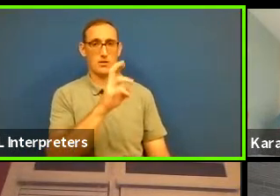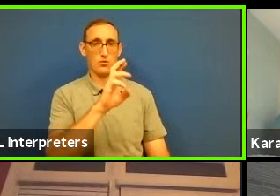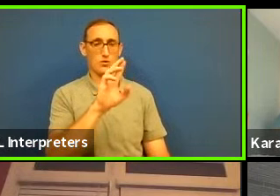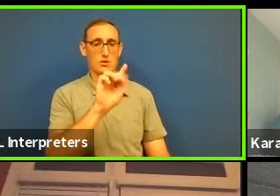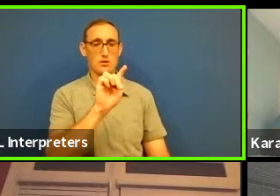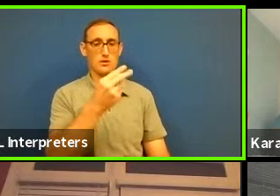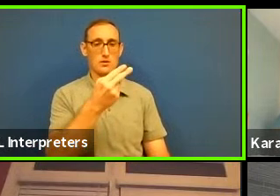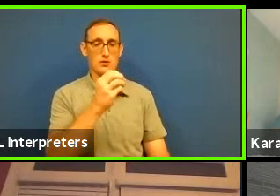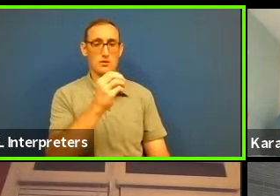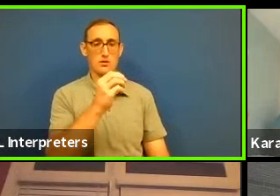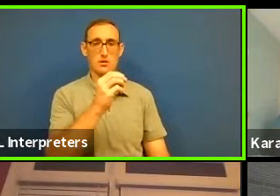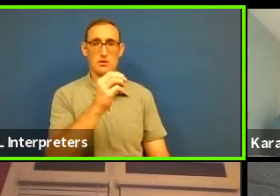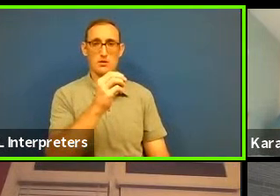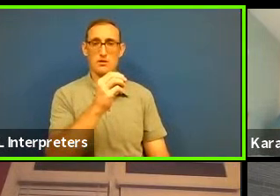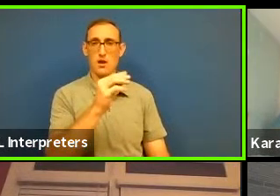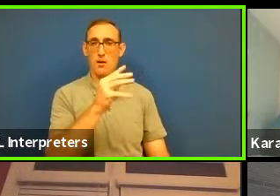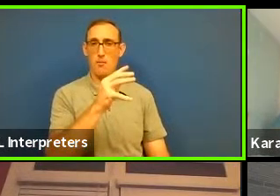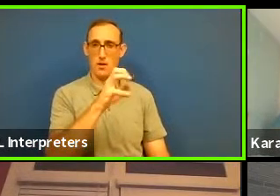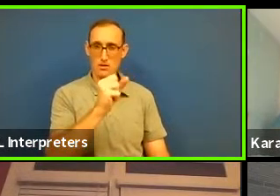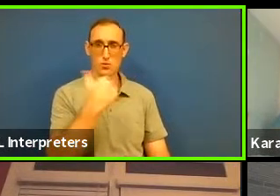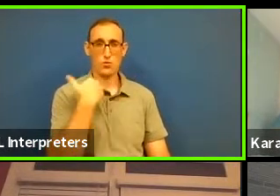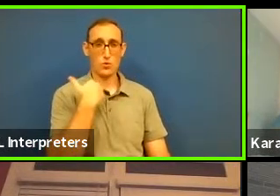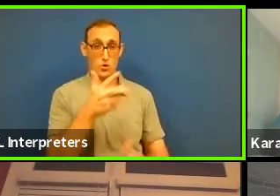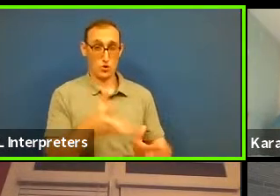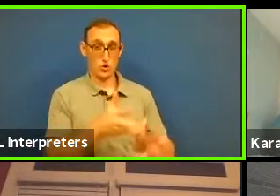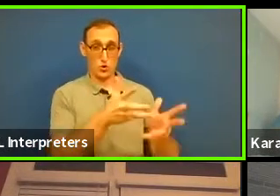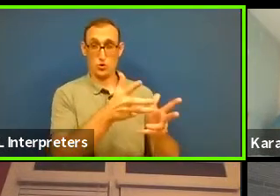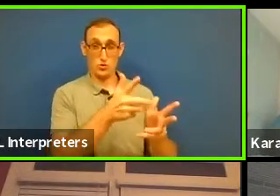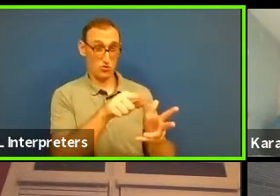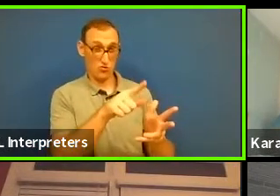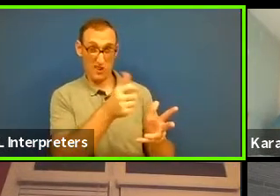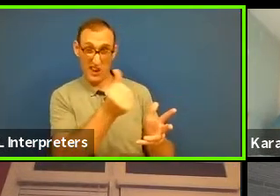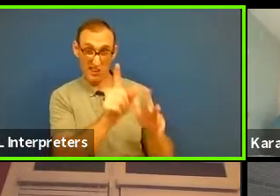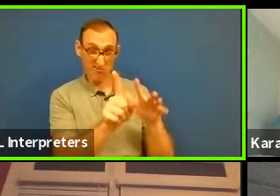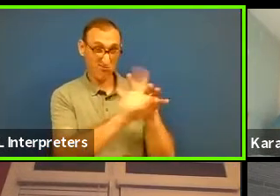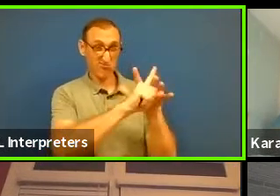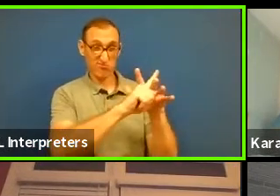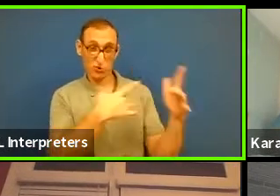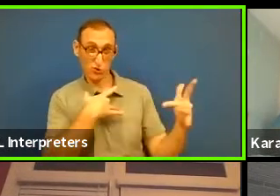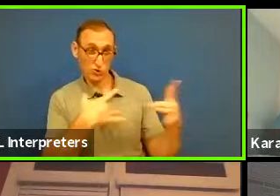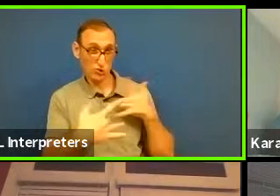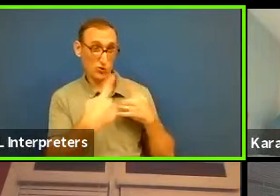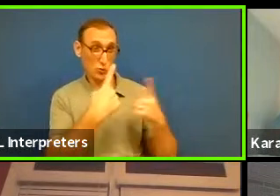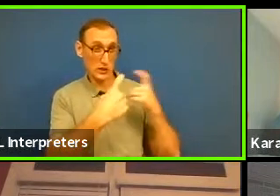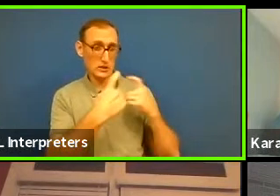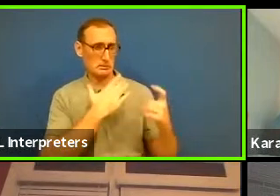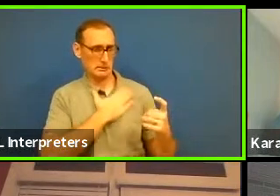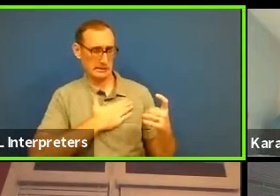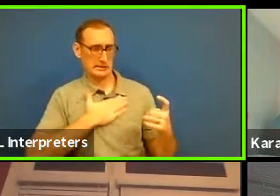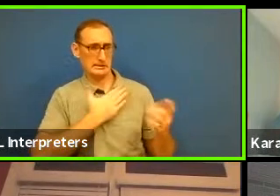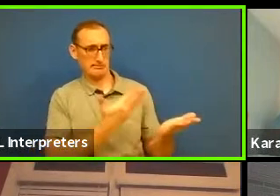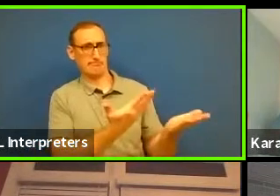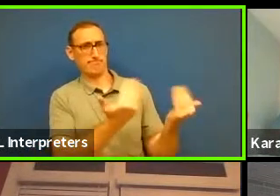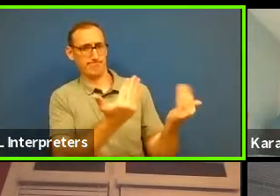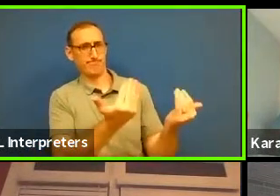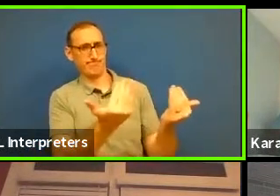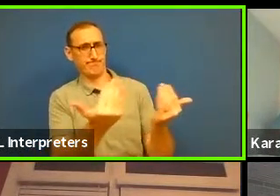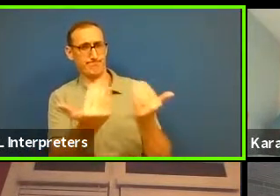so that we would be prepared to address anything tonight and or in our sessions with the